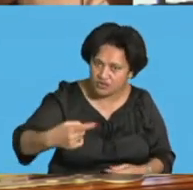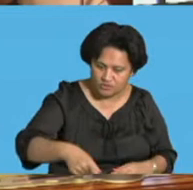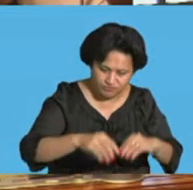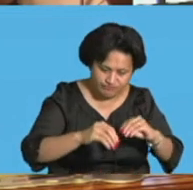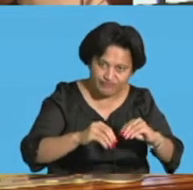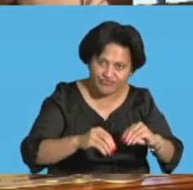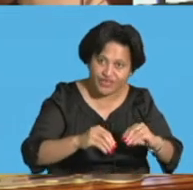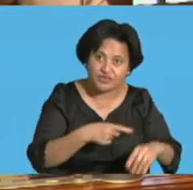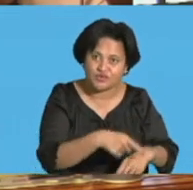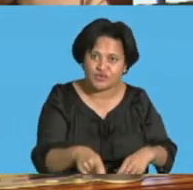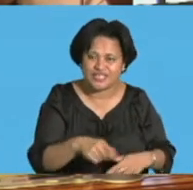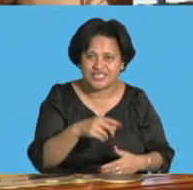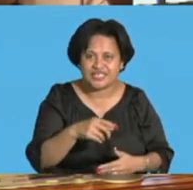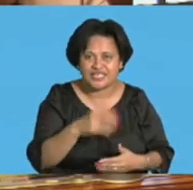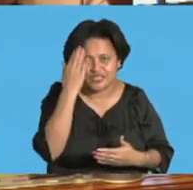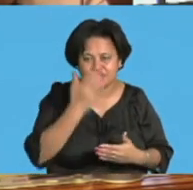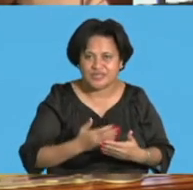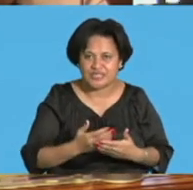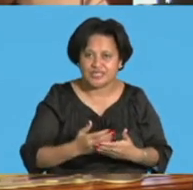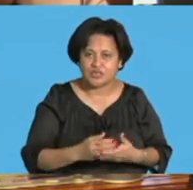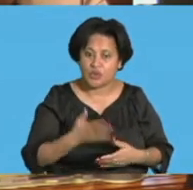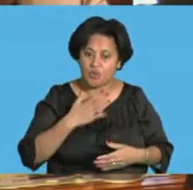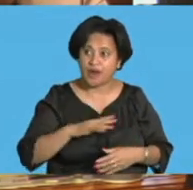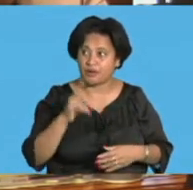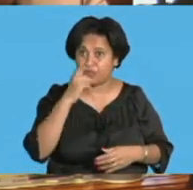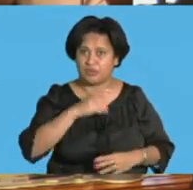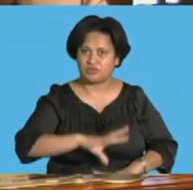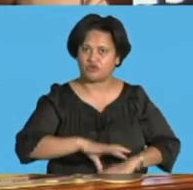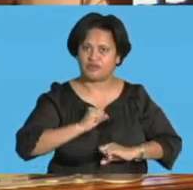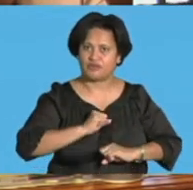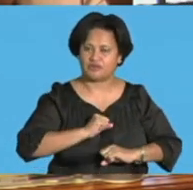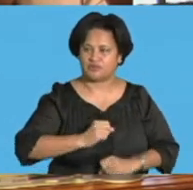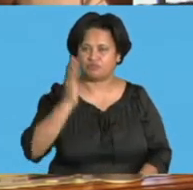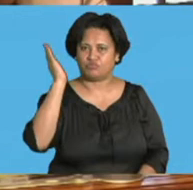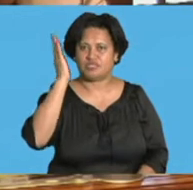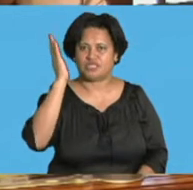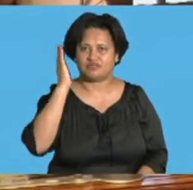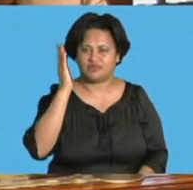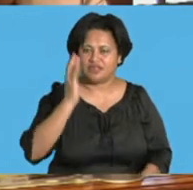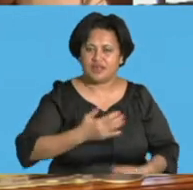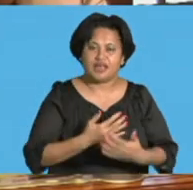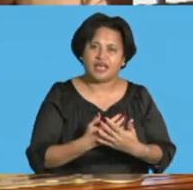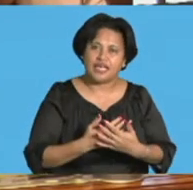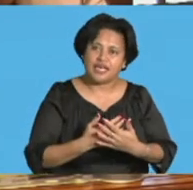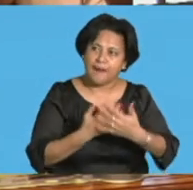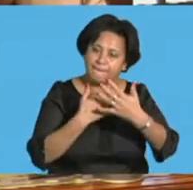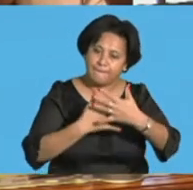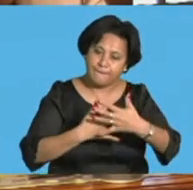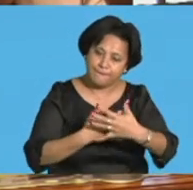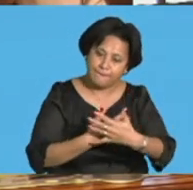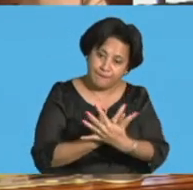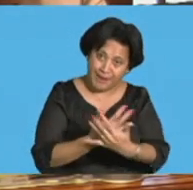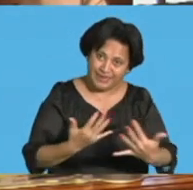Also included, Mr. Speaker, is the confidence building in public speaking. Those of us in this August Parliament know how important this is. We